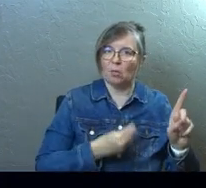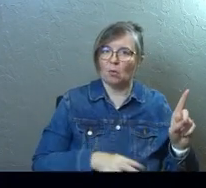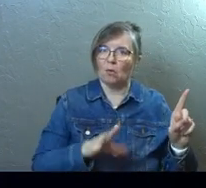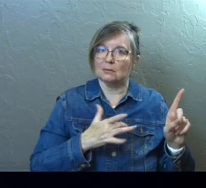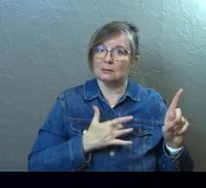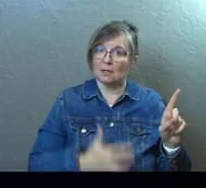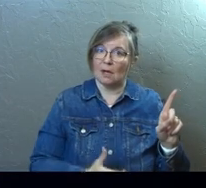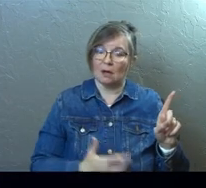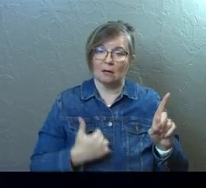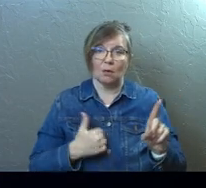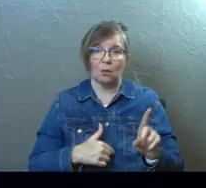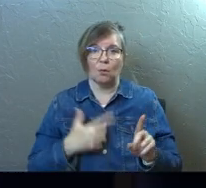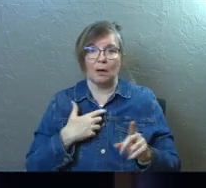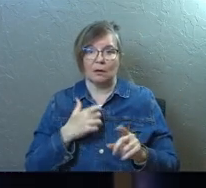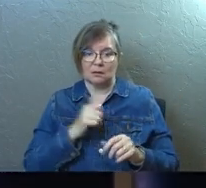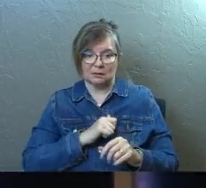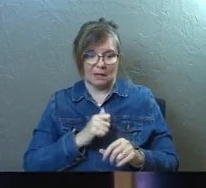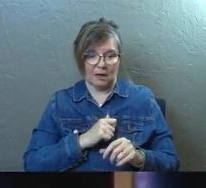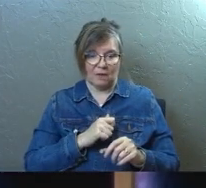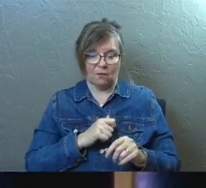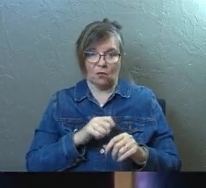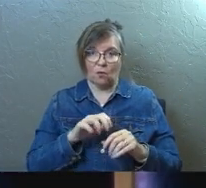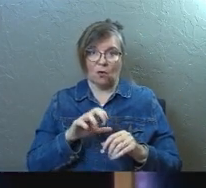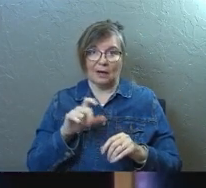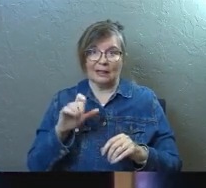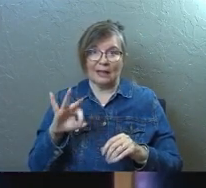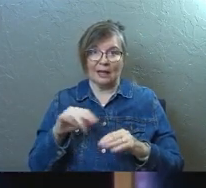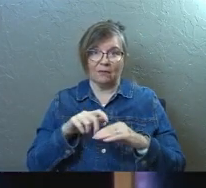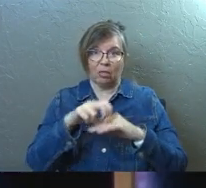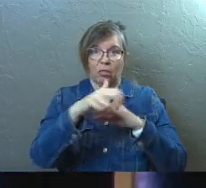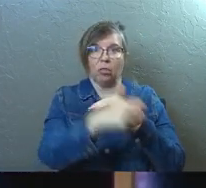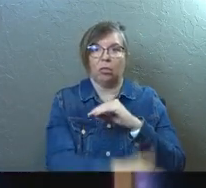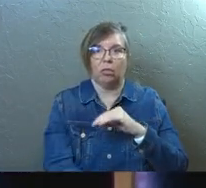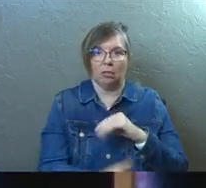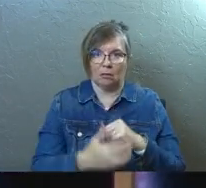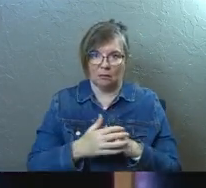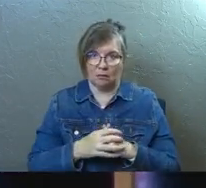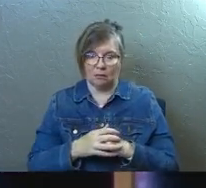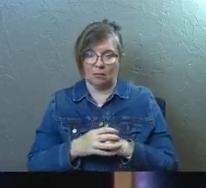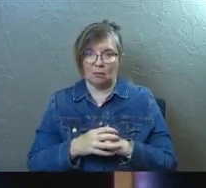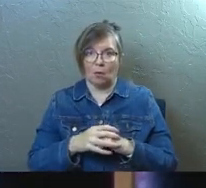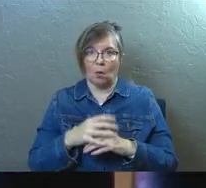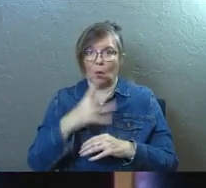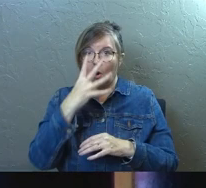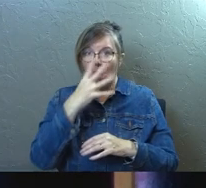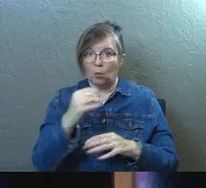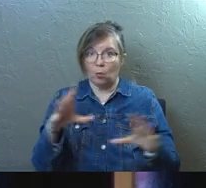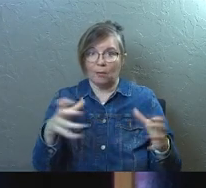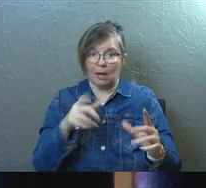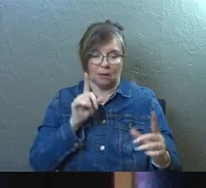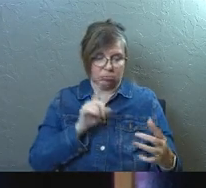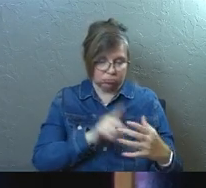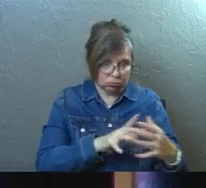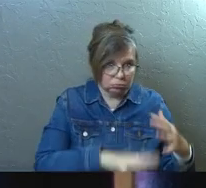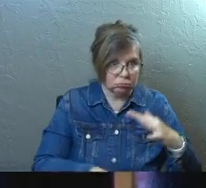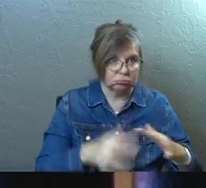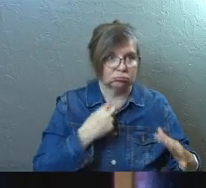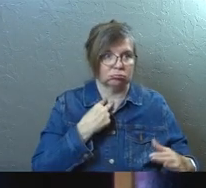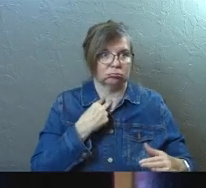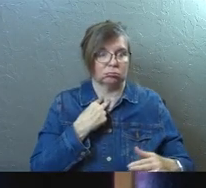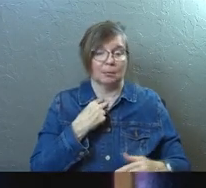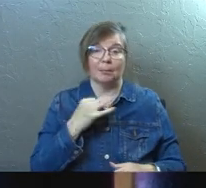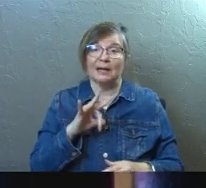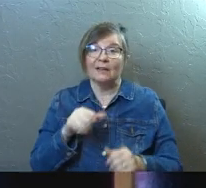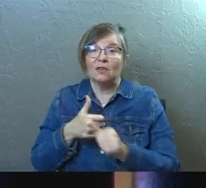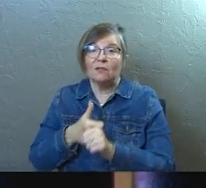take our own paths and we get ourselves off a cliff or into a wolf pack. No, don't do that. Follow God's paths. But even